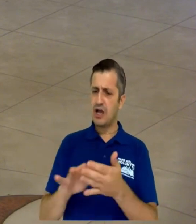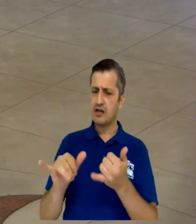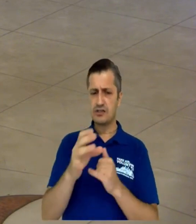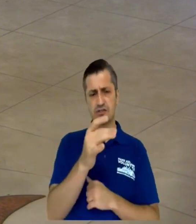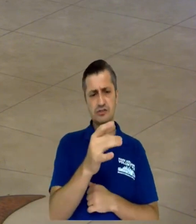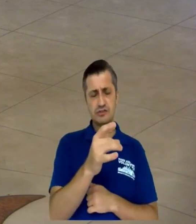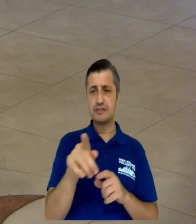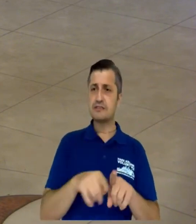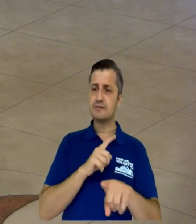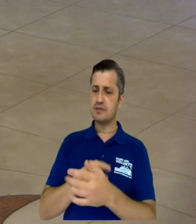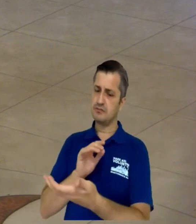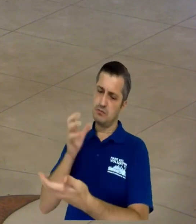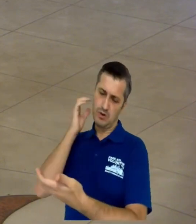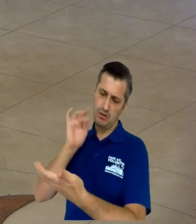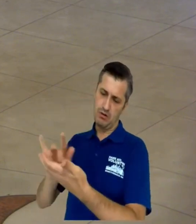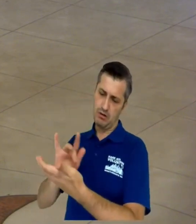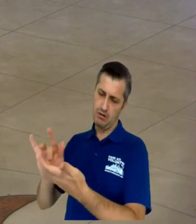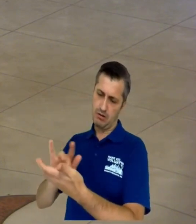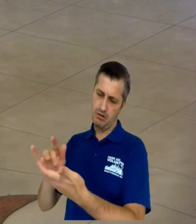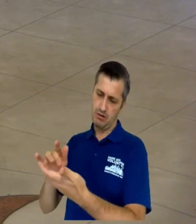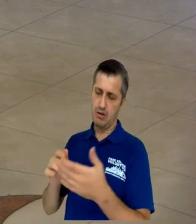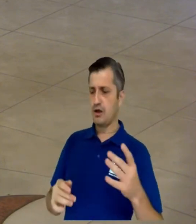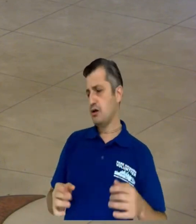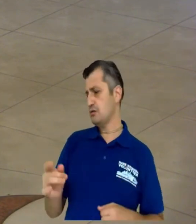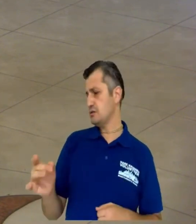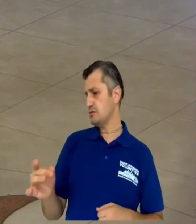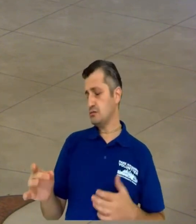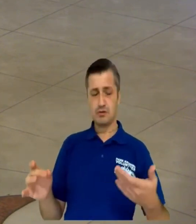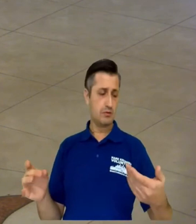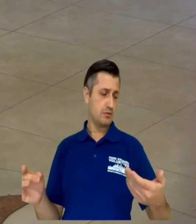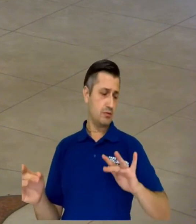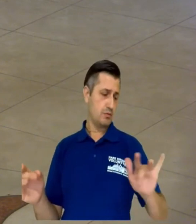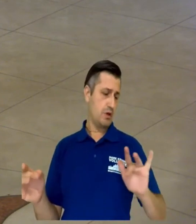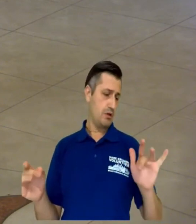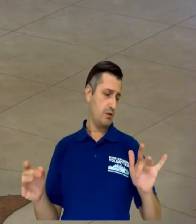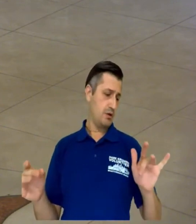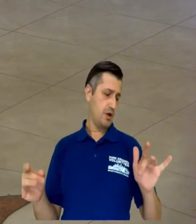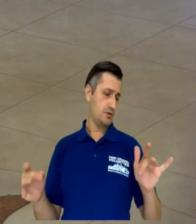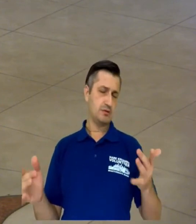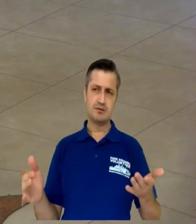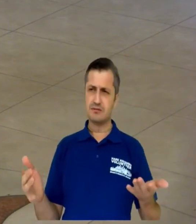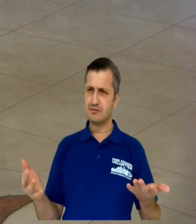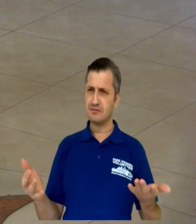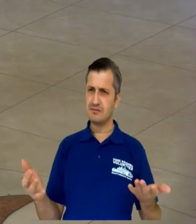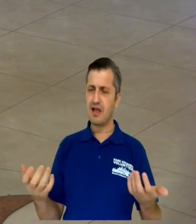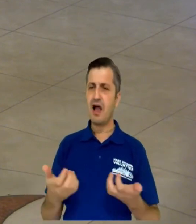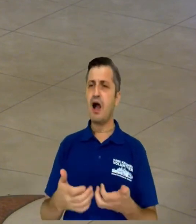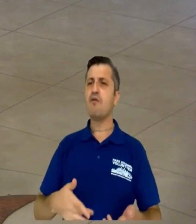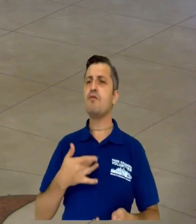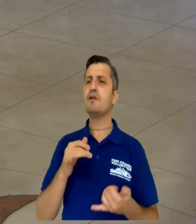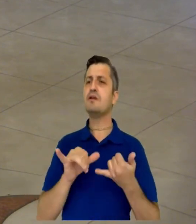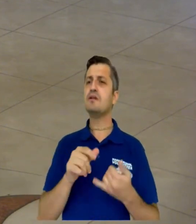Krishna is a person, why don't we treat him with respect as well? We go to him when we need him, like when in distress we go to, often